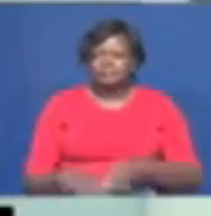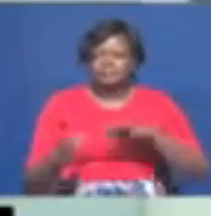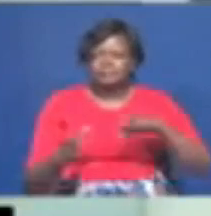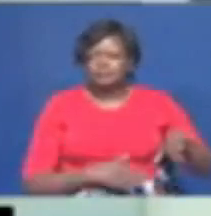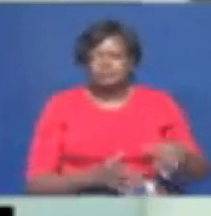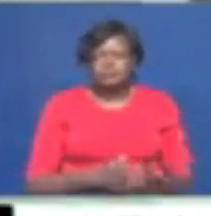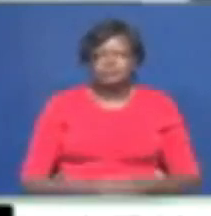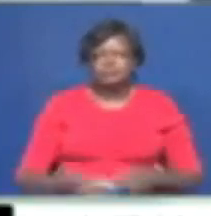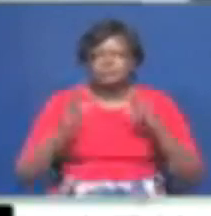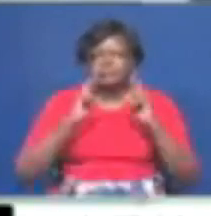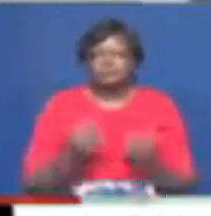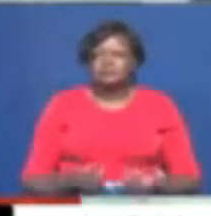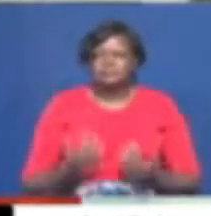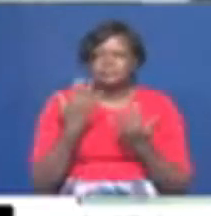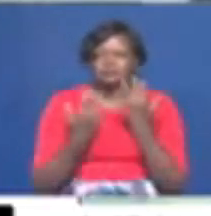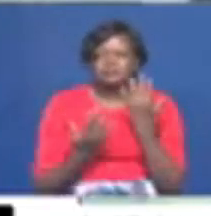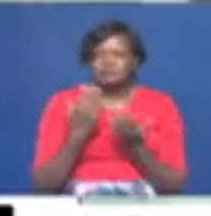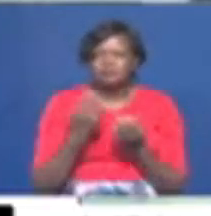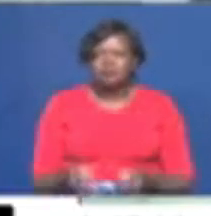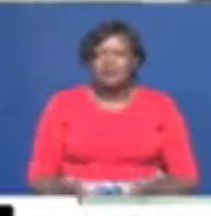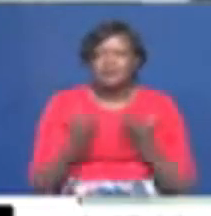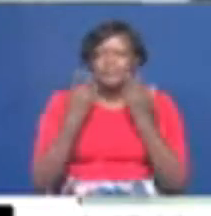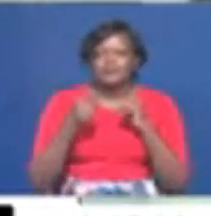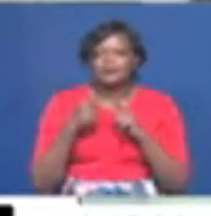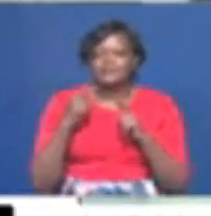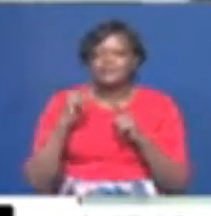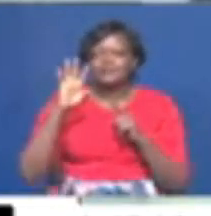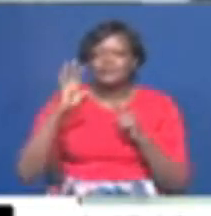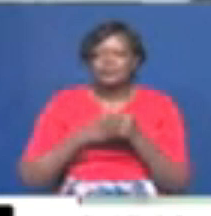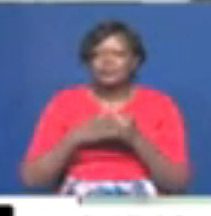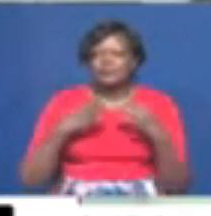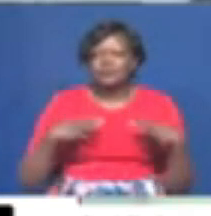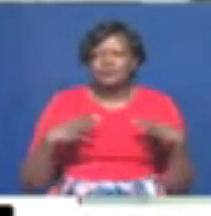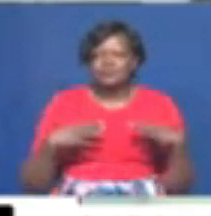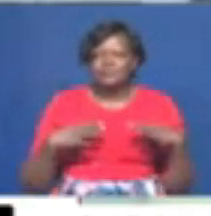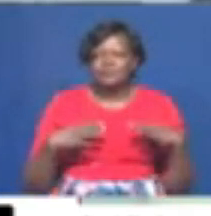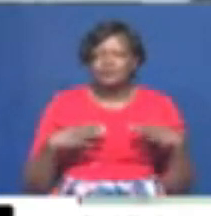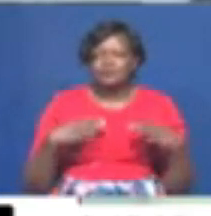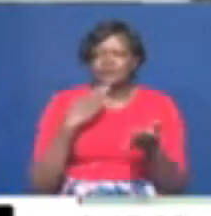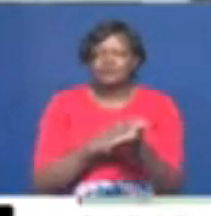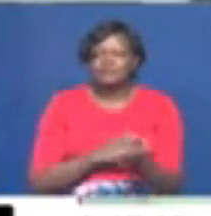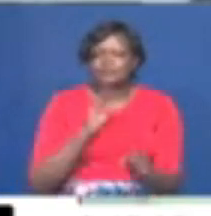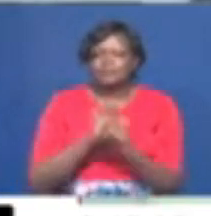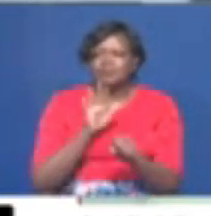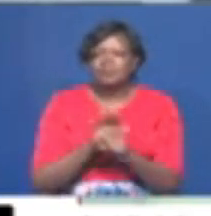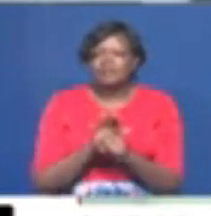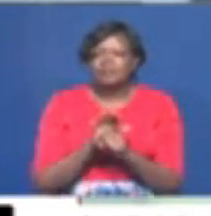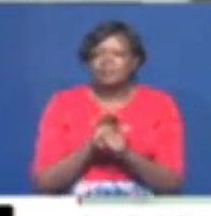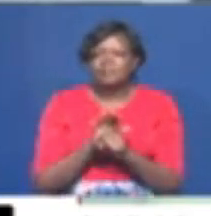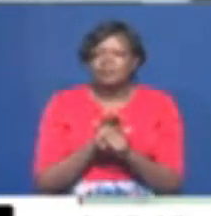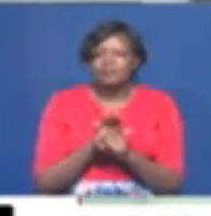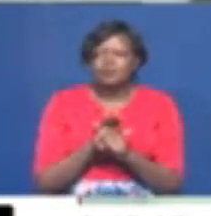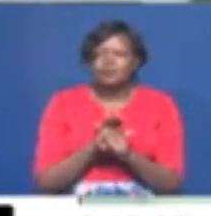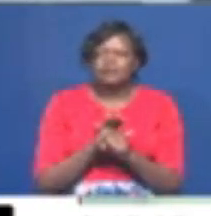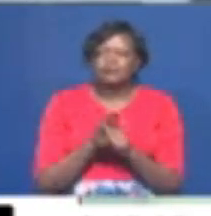a fire and a huge explosion have killed at least 49 people and injured hundreds more at a storage depot near